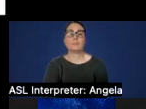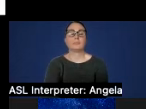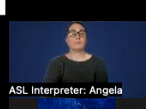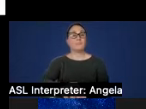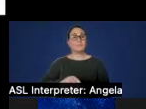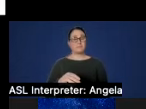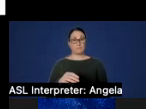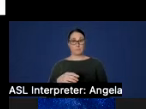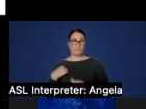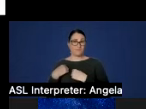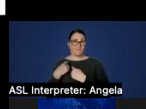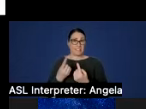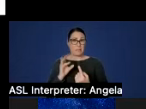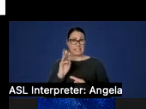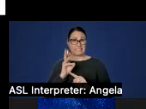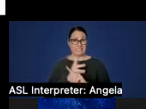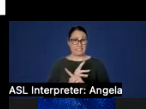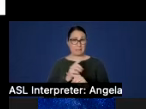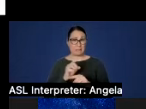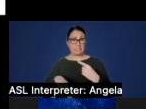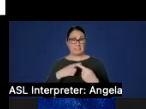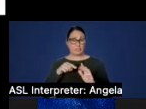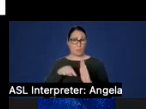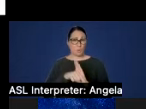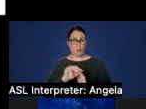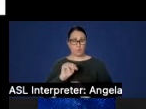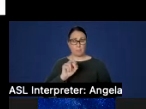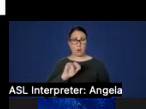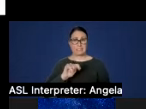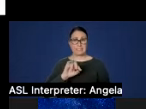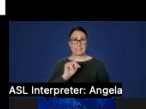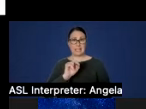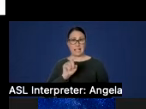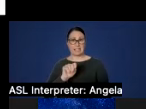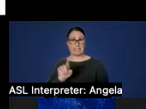It's been 6 months since the murder of Martina's 19-year-old daughter, Marquita.